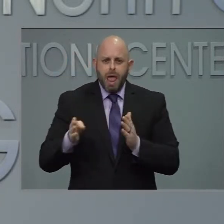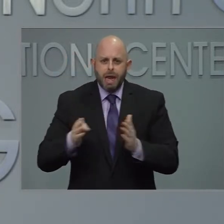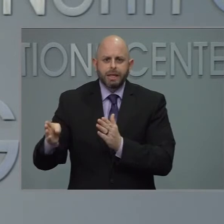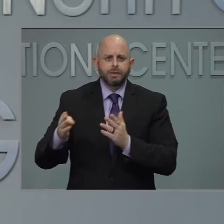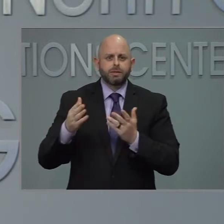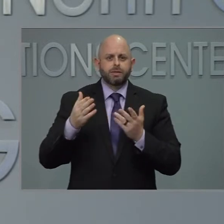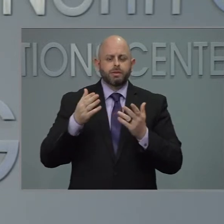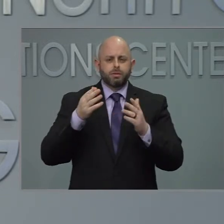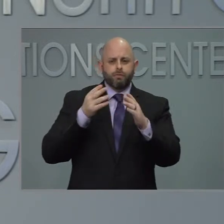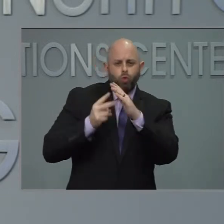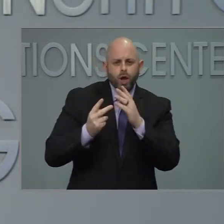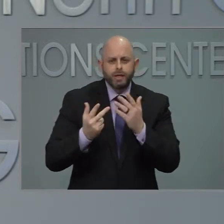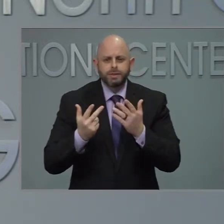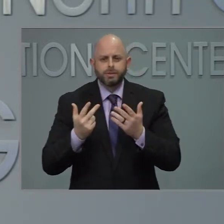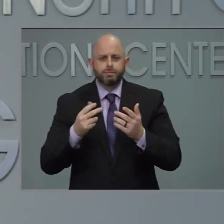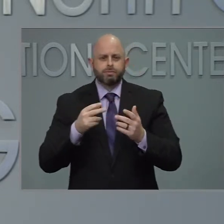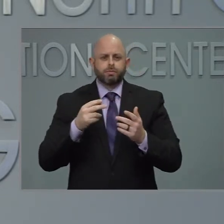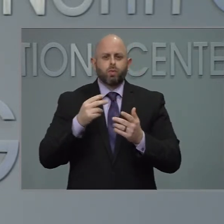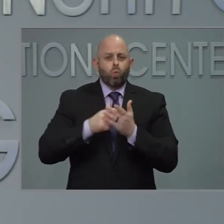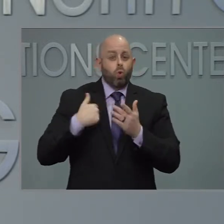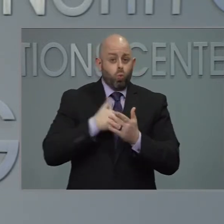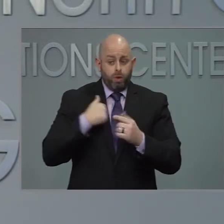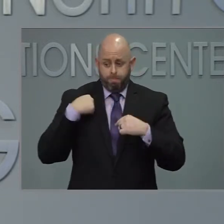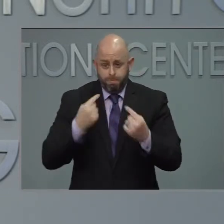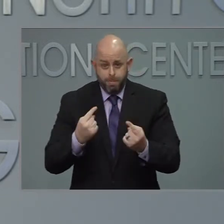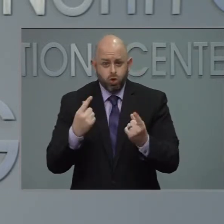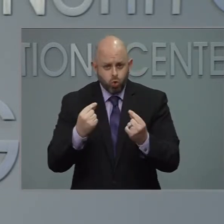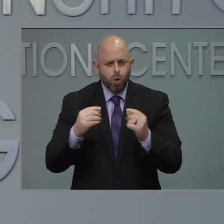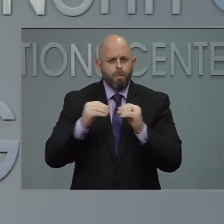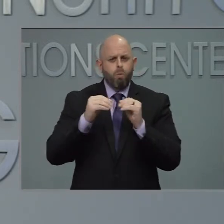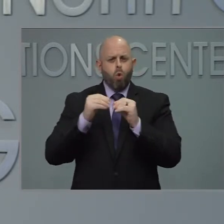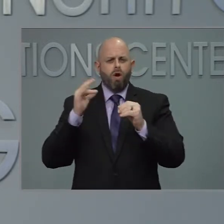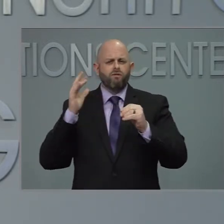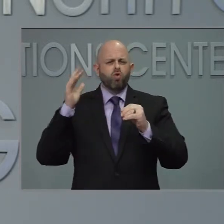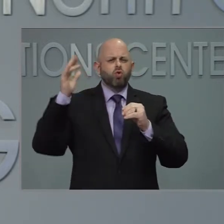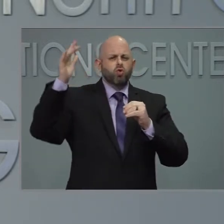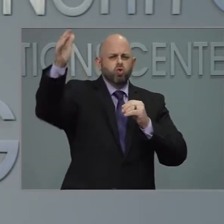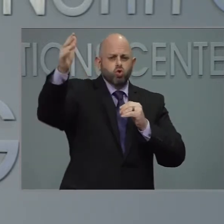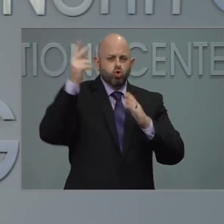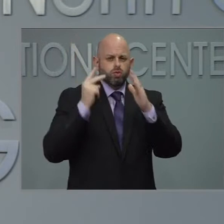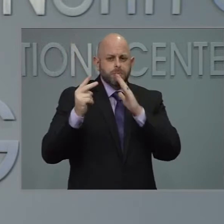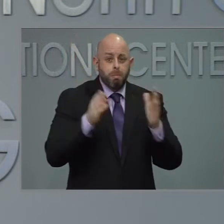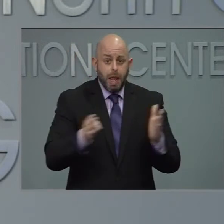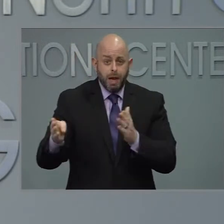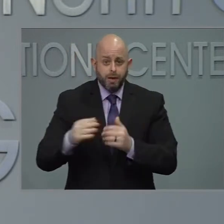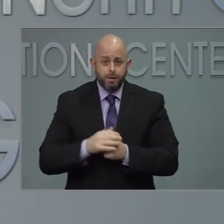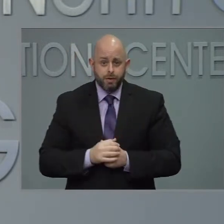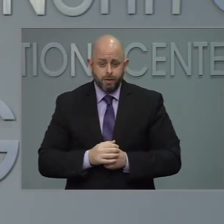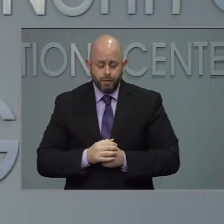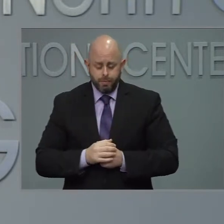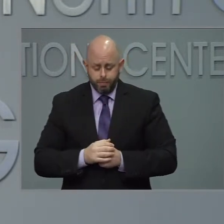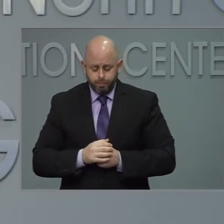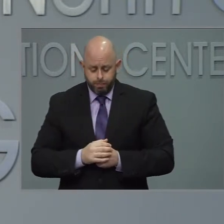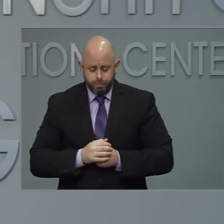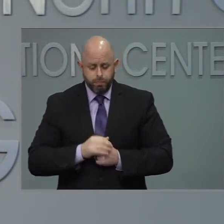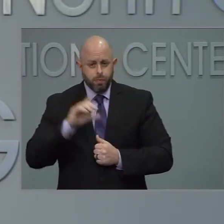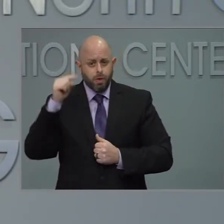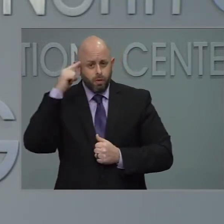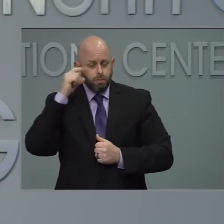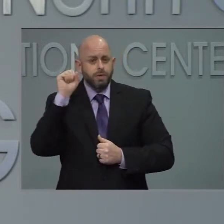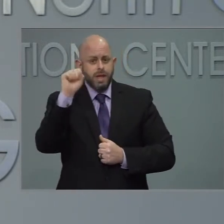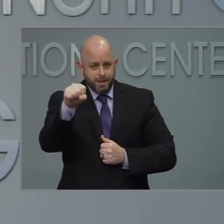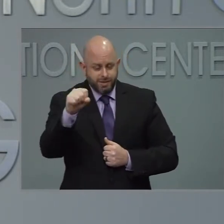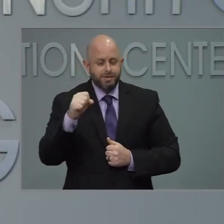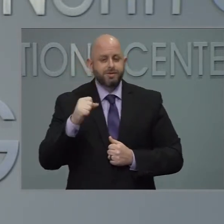as the forecasting and that the state has been doing? Absolutely, and as you saw, the last executive order was for a month period,